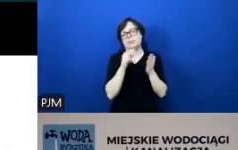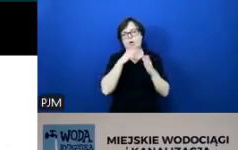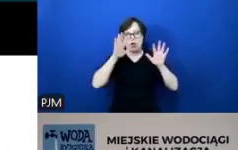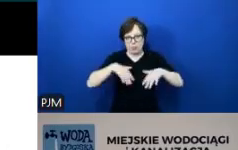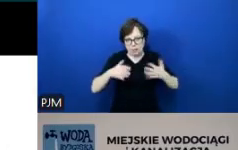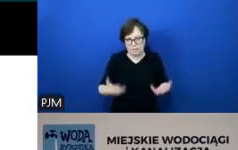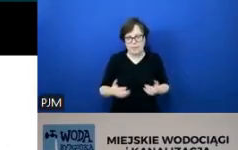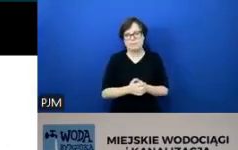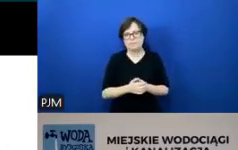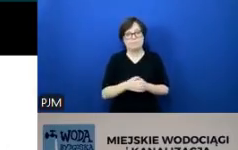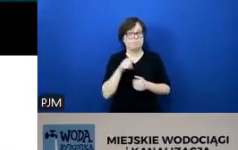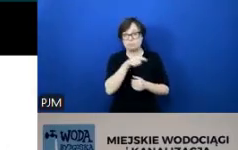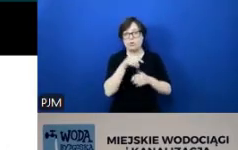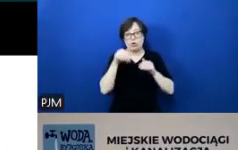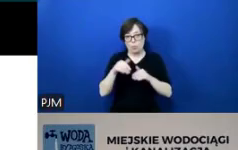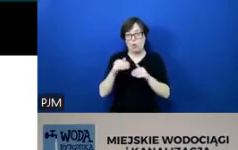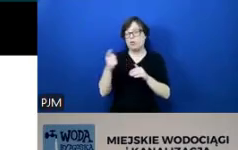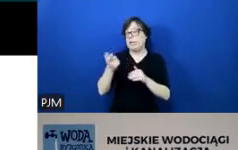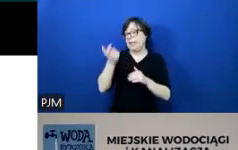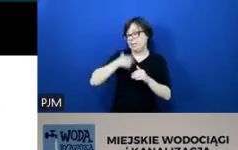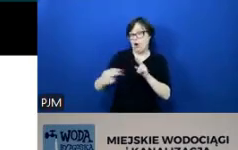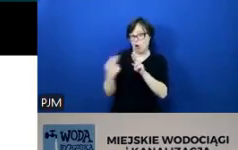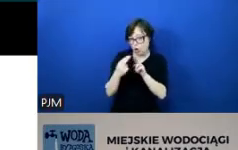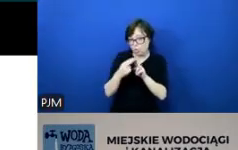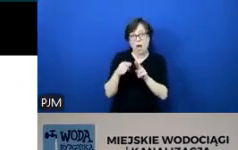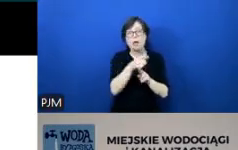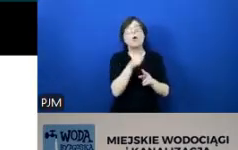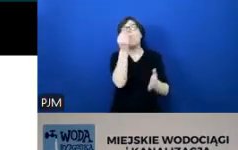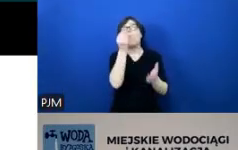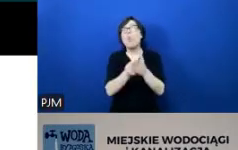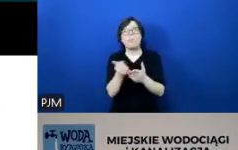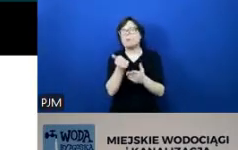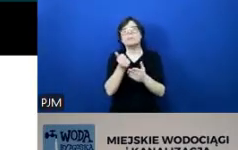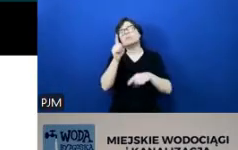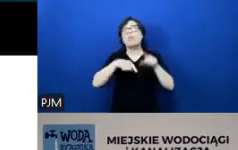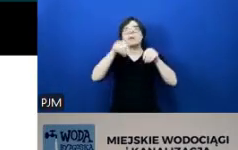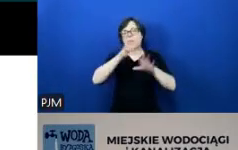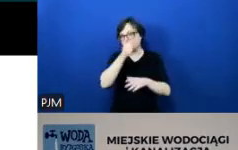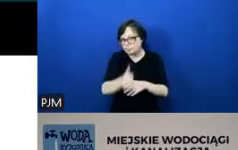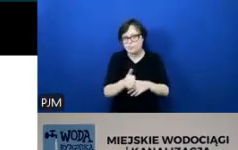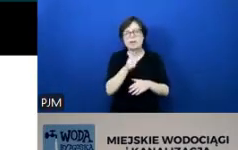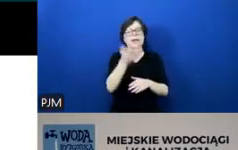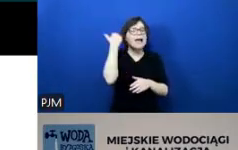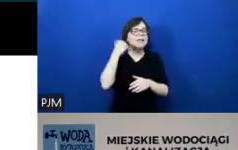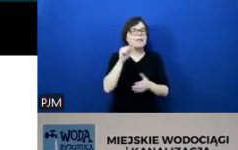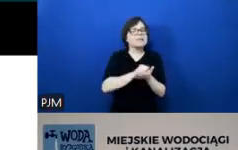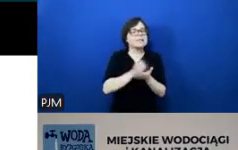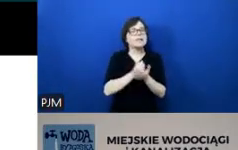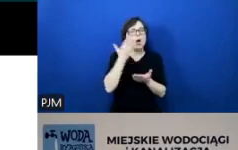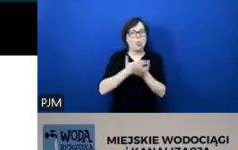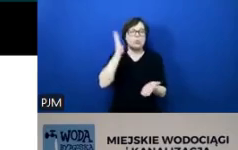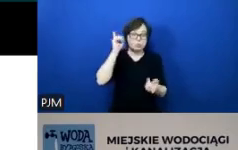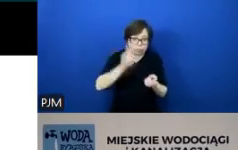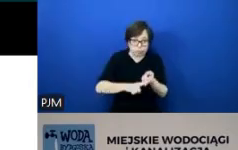Bydgoszcz standards for rainwater. It can be obtained by contact with us. It cannot be